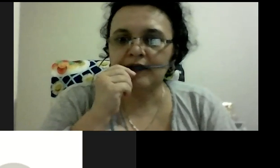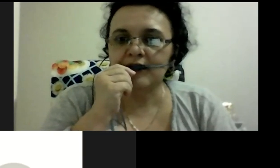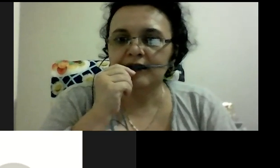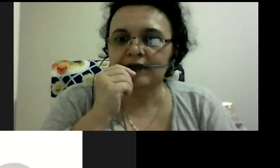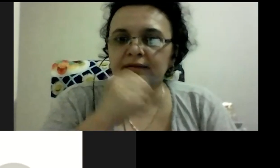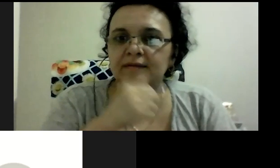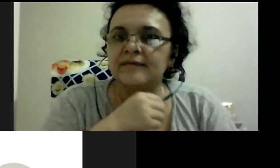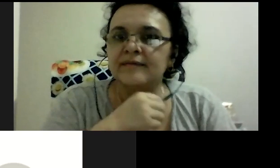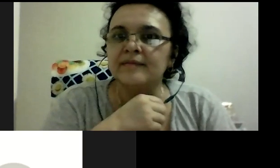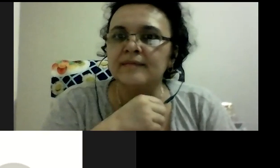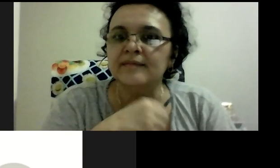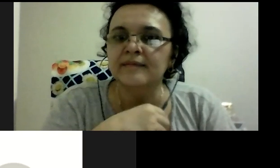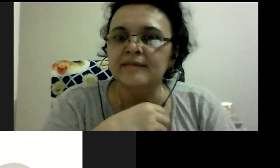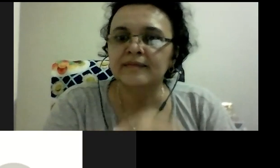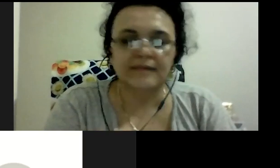Good evening.